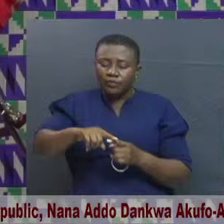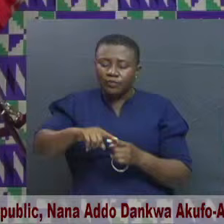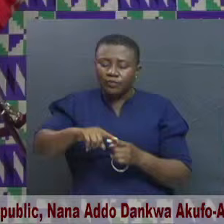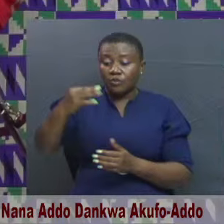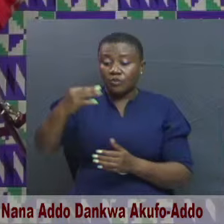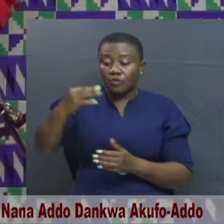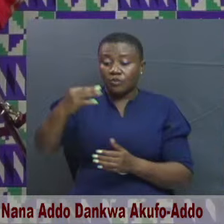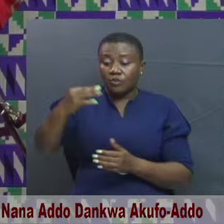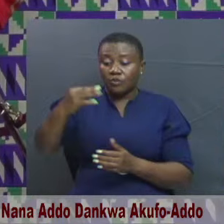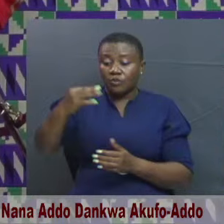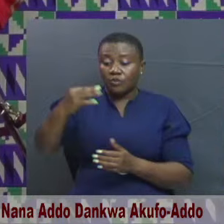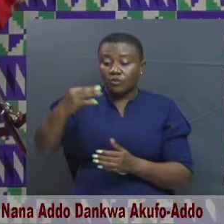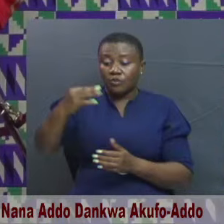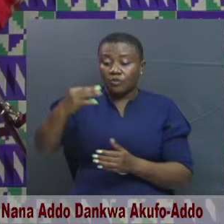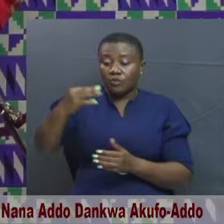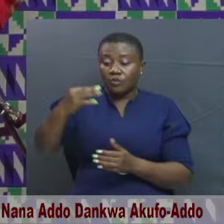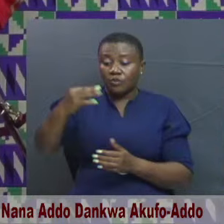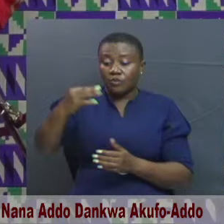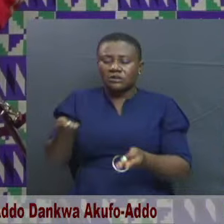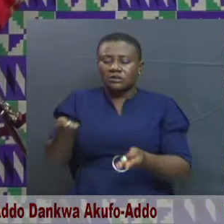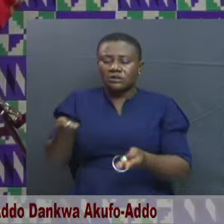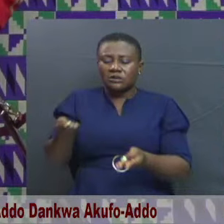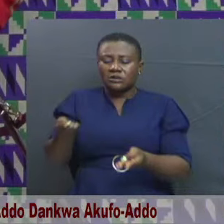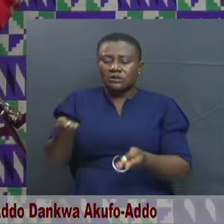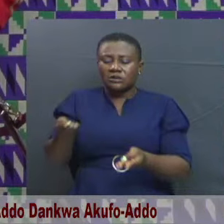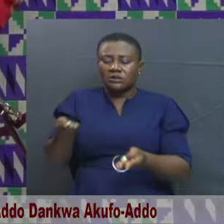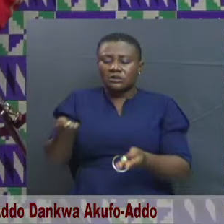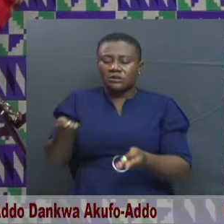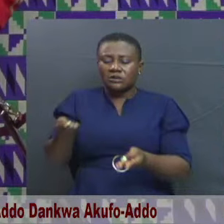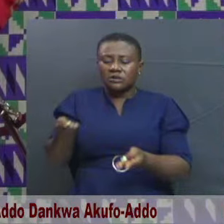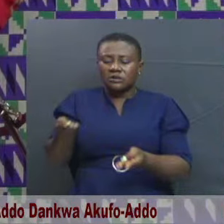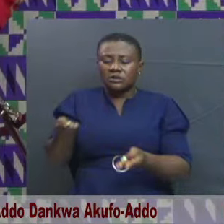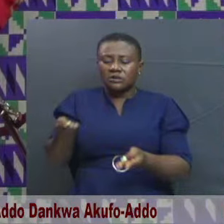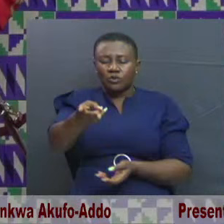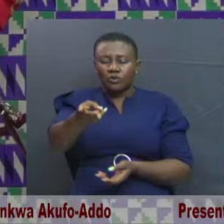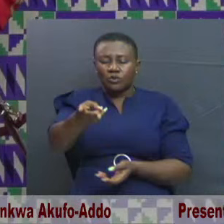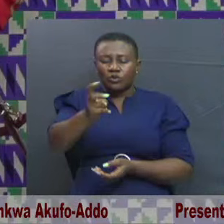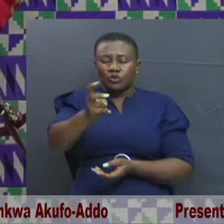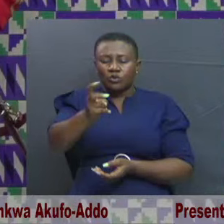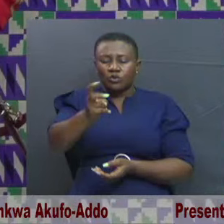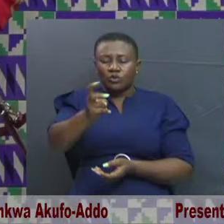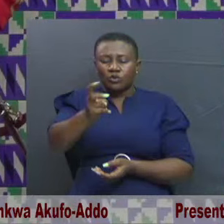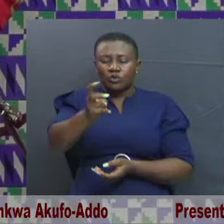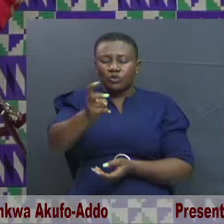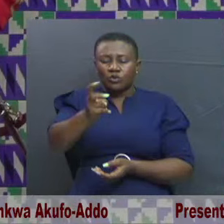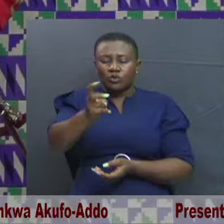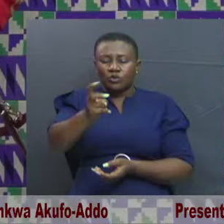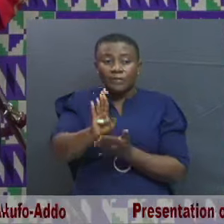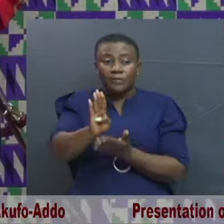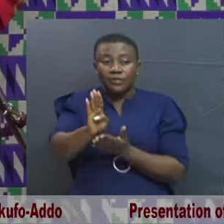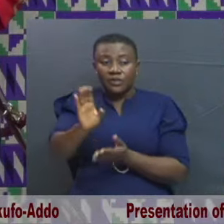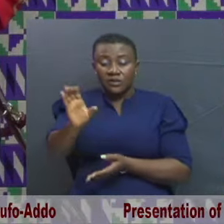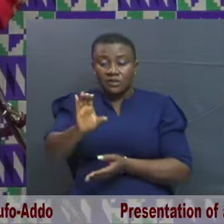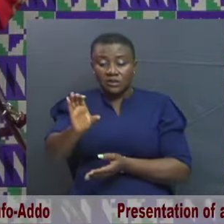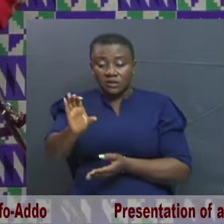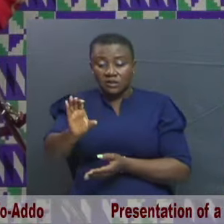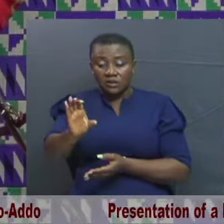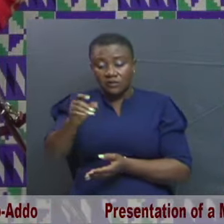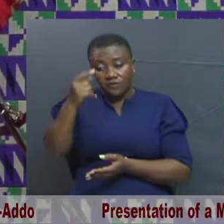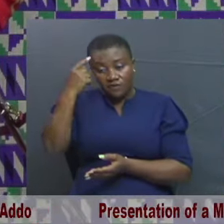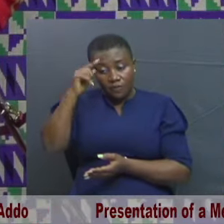we were able to exchange successfully some 203 billion CS worth of